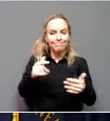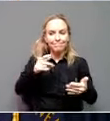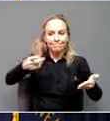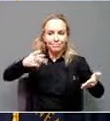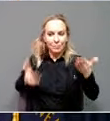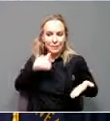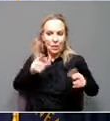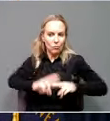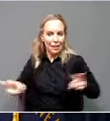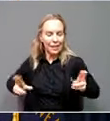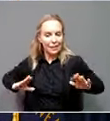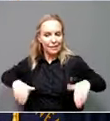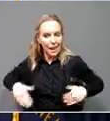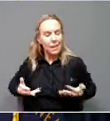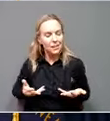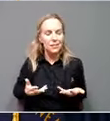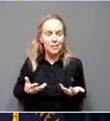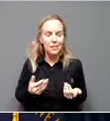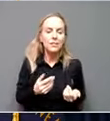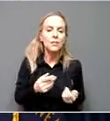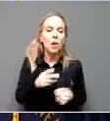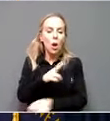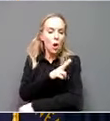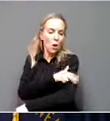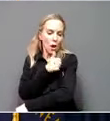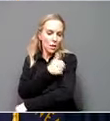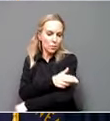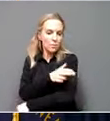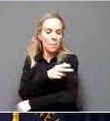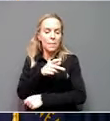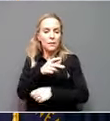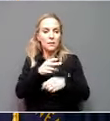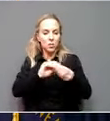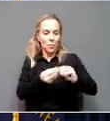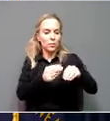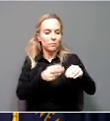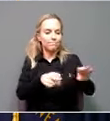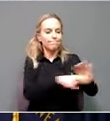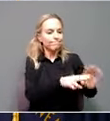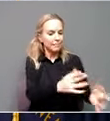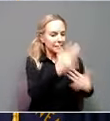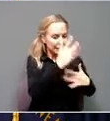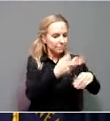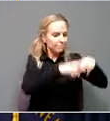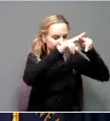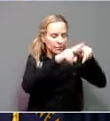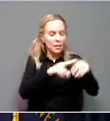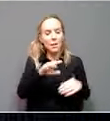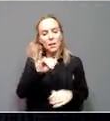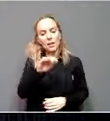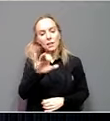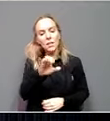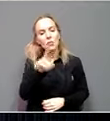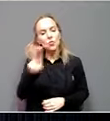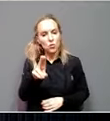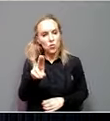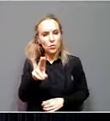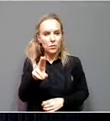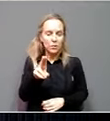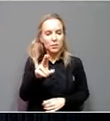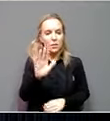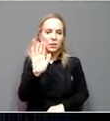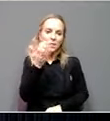small. While hospitalizations are ticking up, really ICUs appear fairly stable,